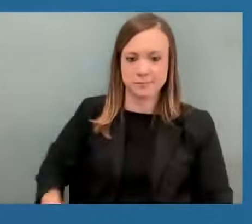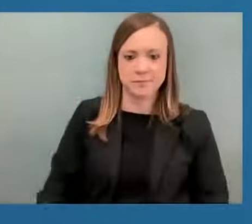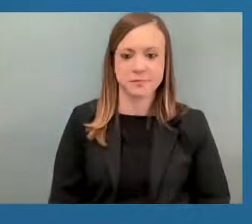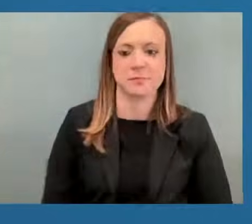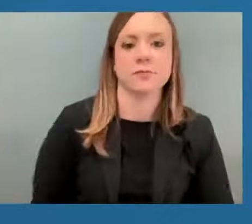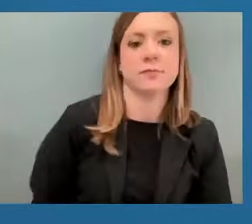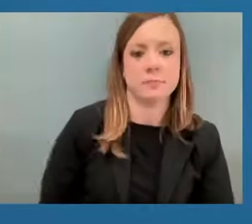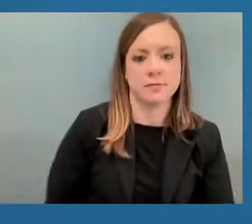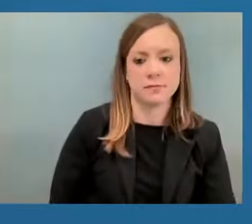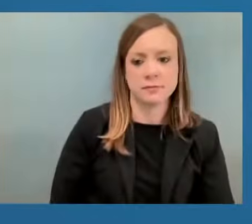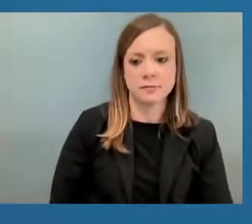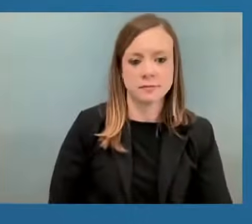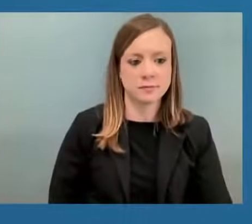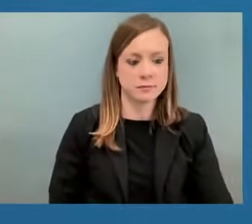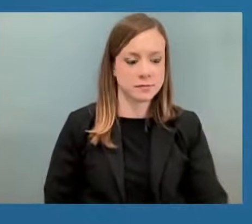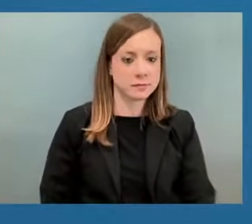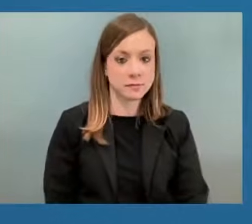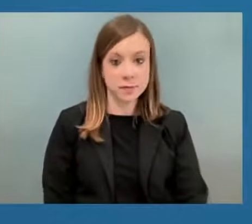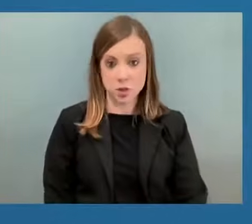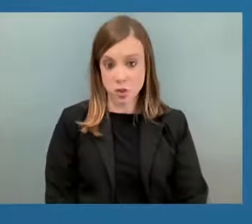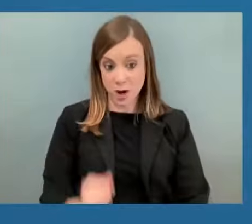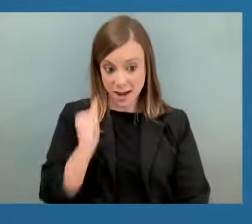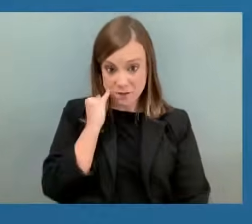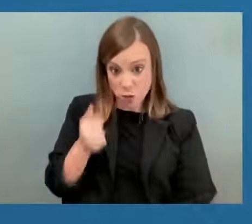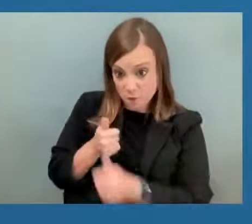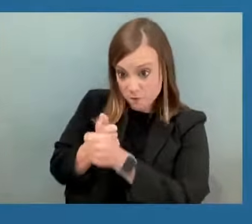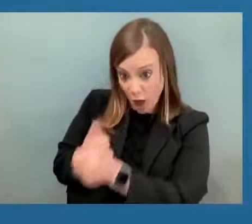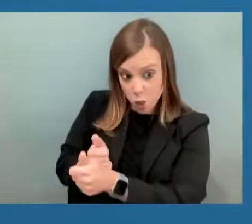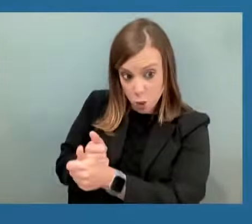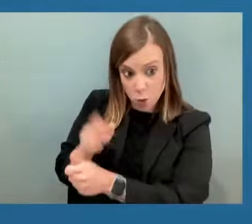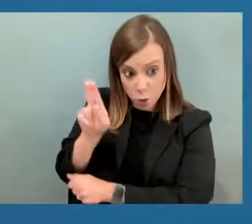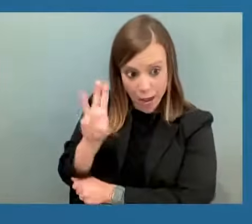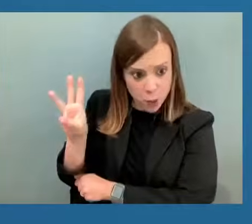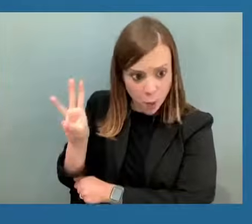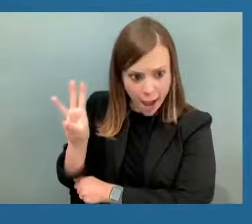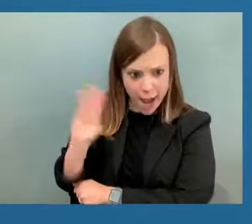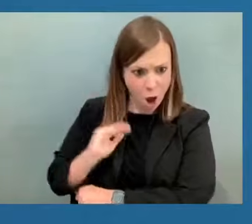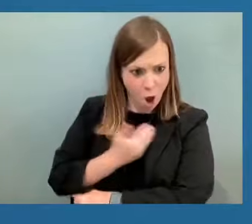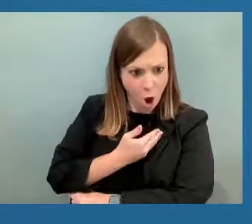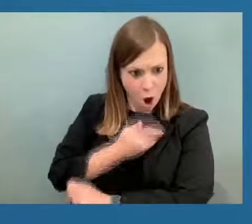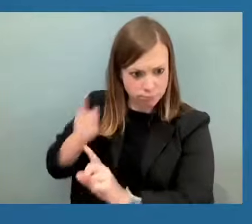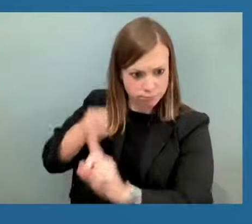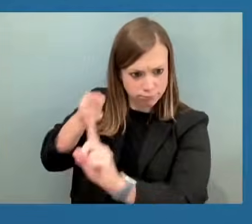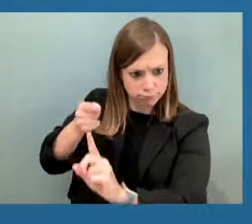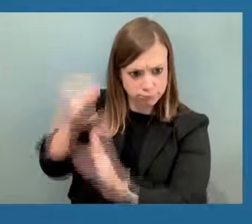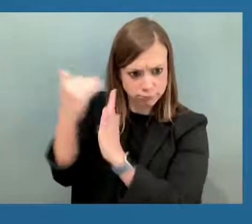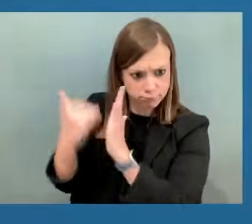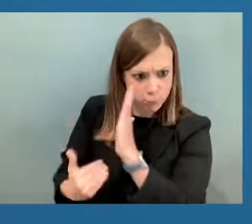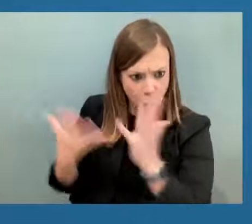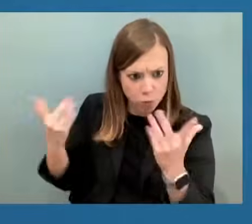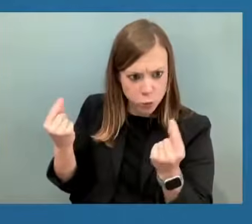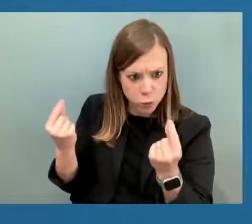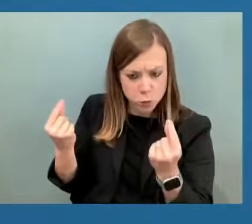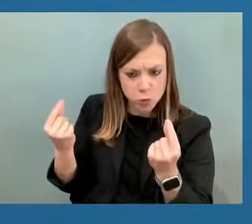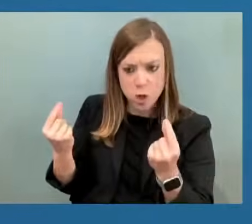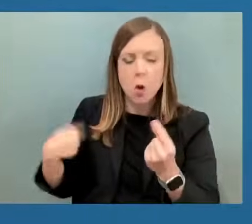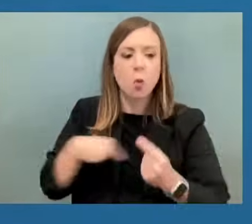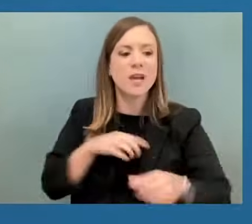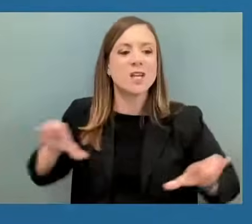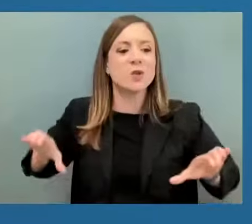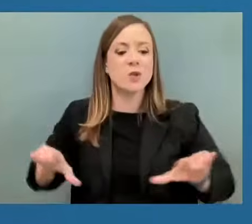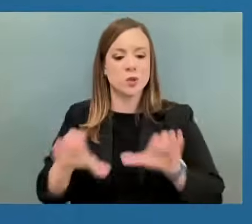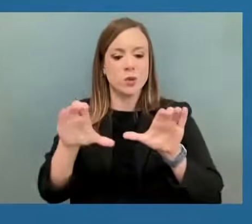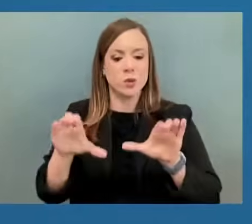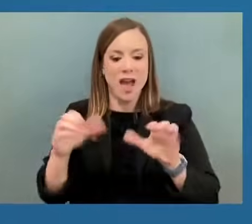So for those of you who follow what United Way does, we do everything we do for families called ALICE, which